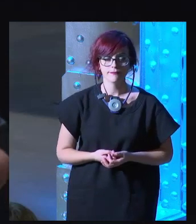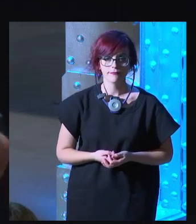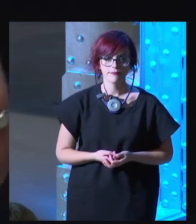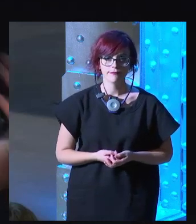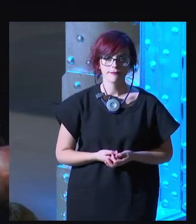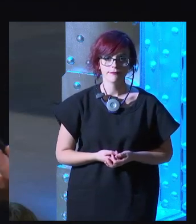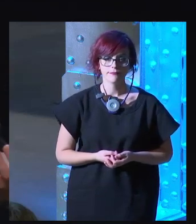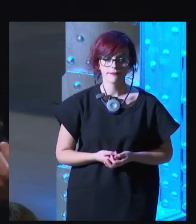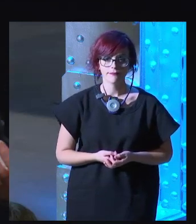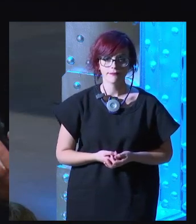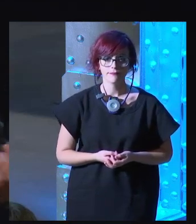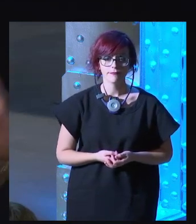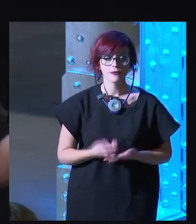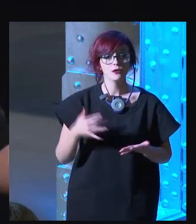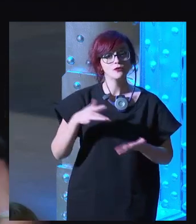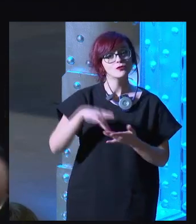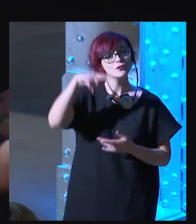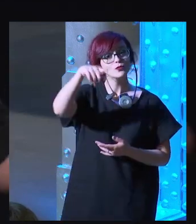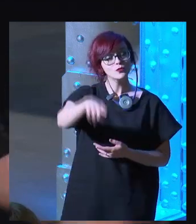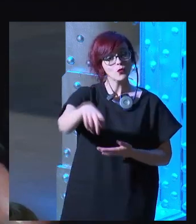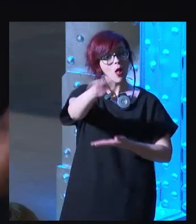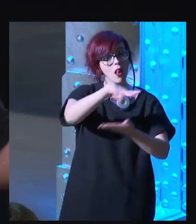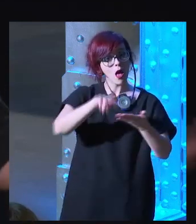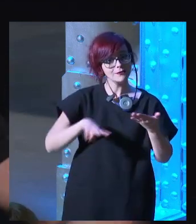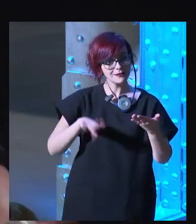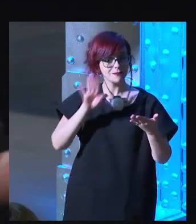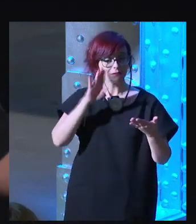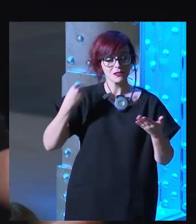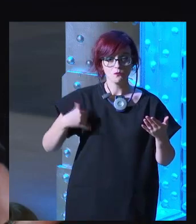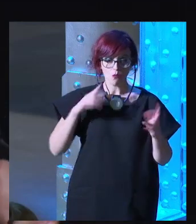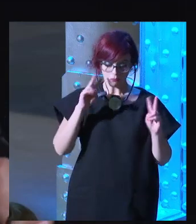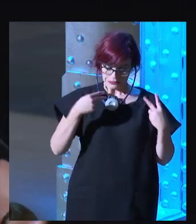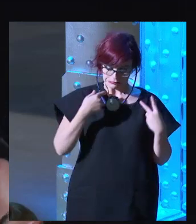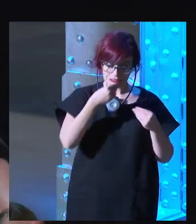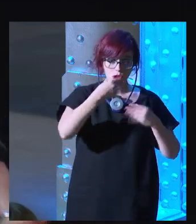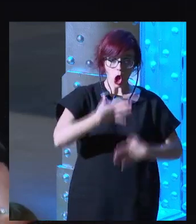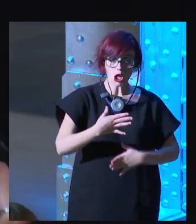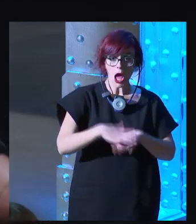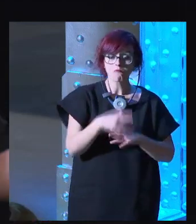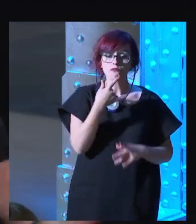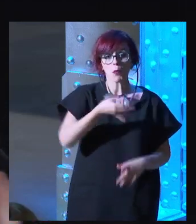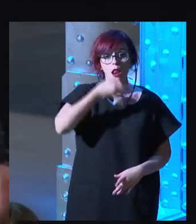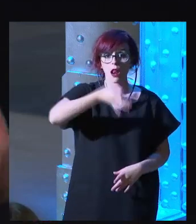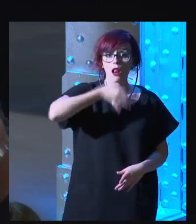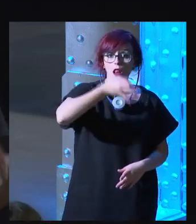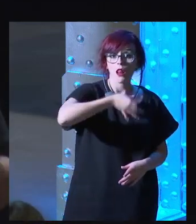do read yourself as a story, as a narrative that you are telling. That's what your life is. It is a